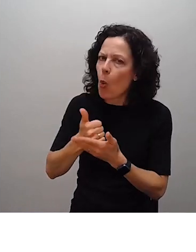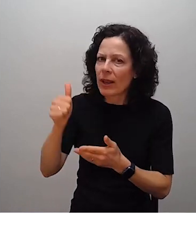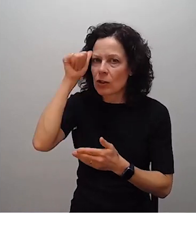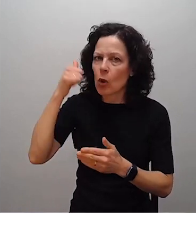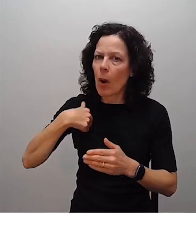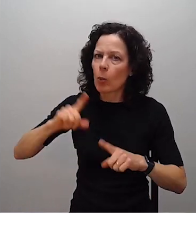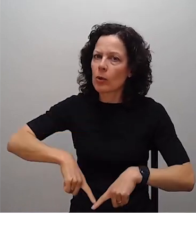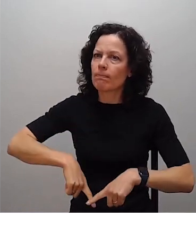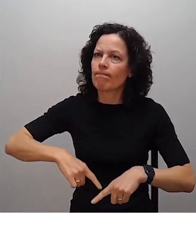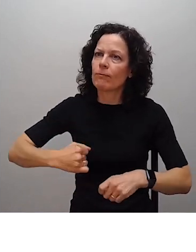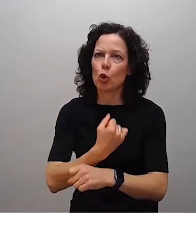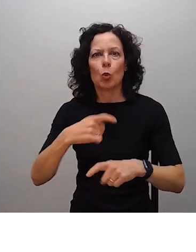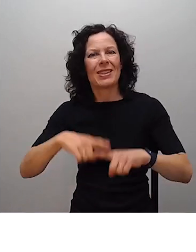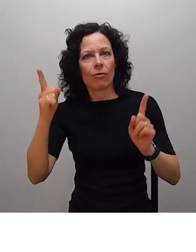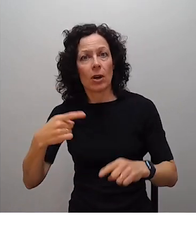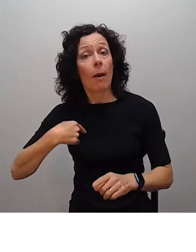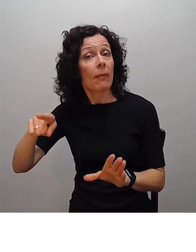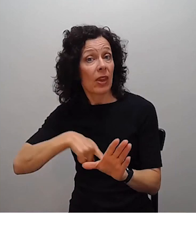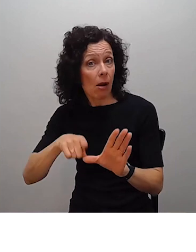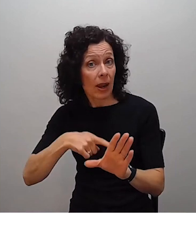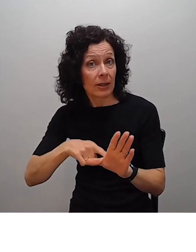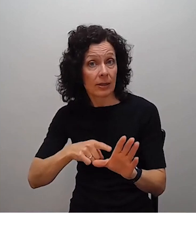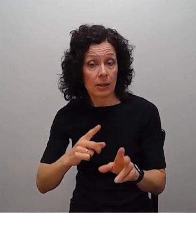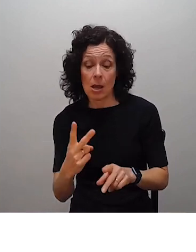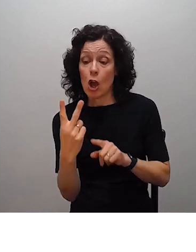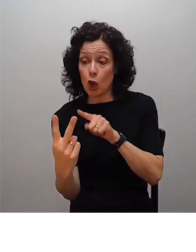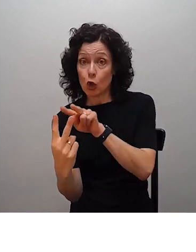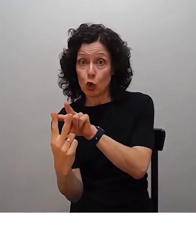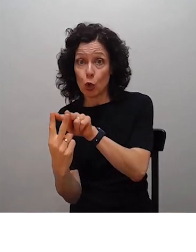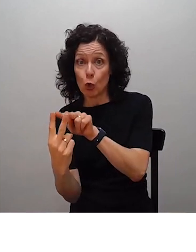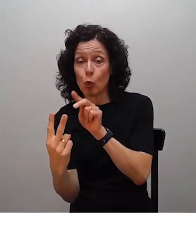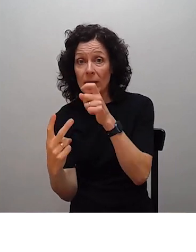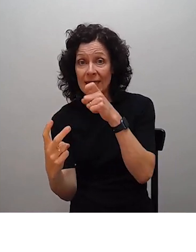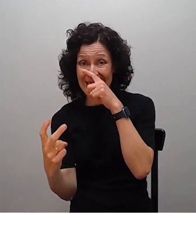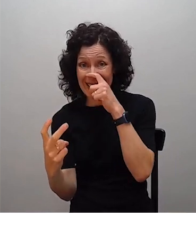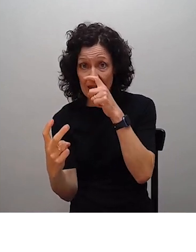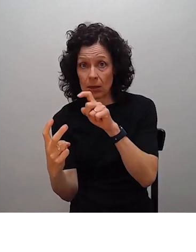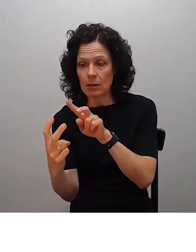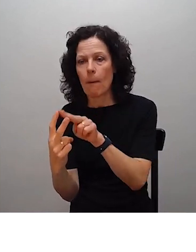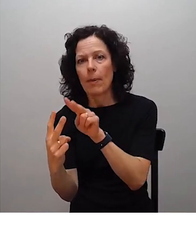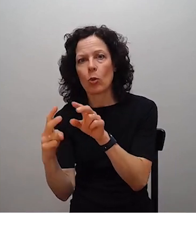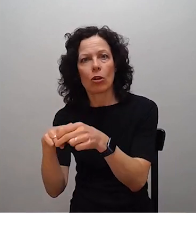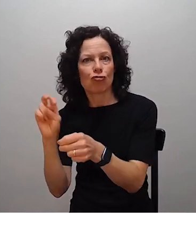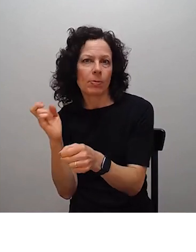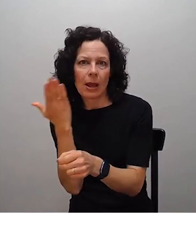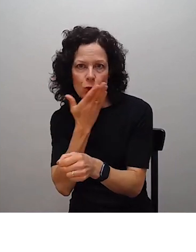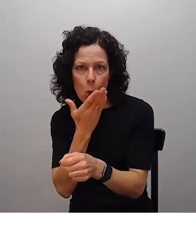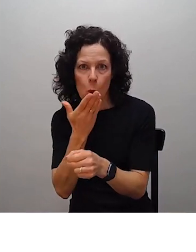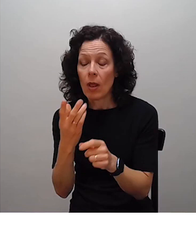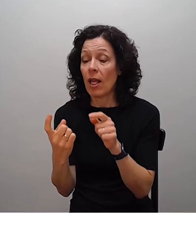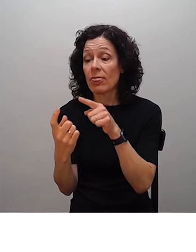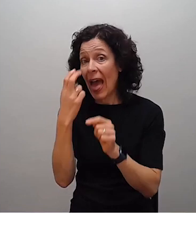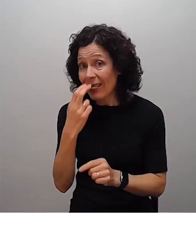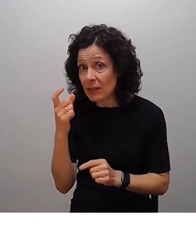because I'm the youngest of two, and both of my sisters left school. My older sister left school